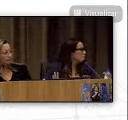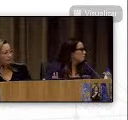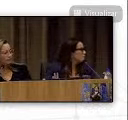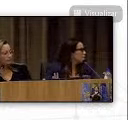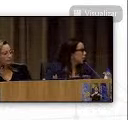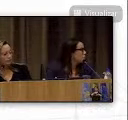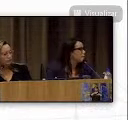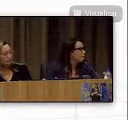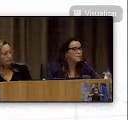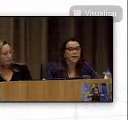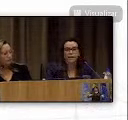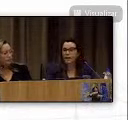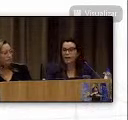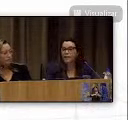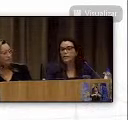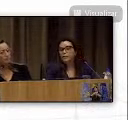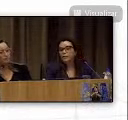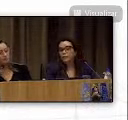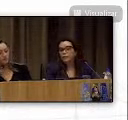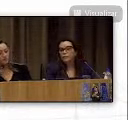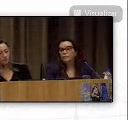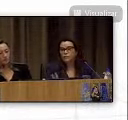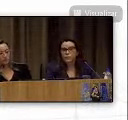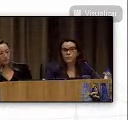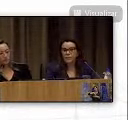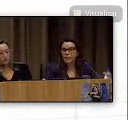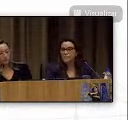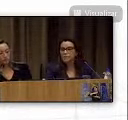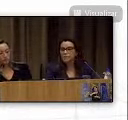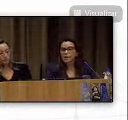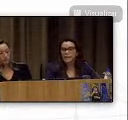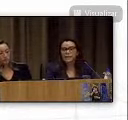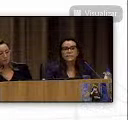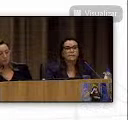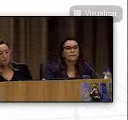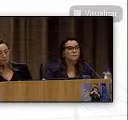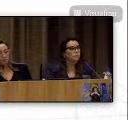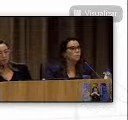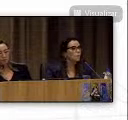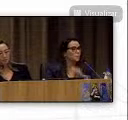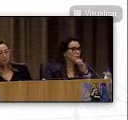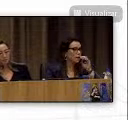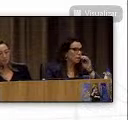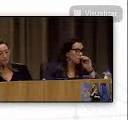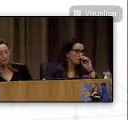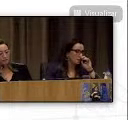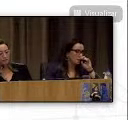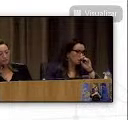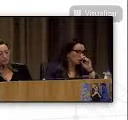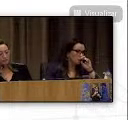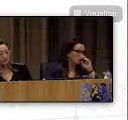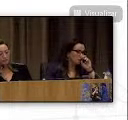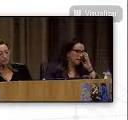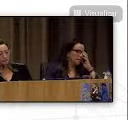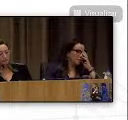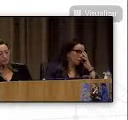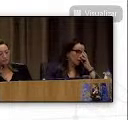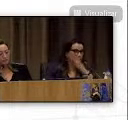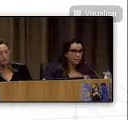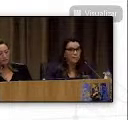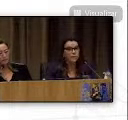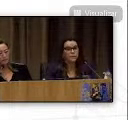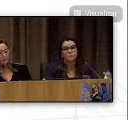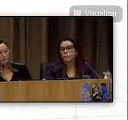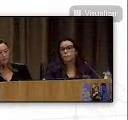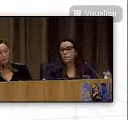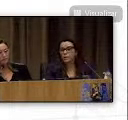This is our geographical distribution in the state of Ceará. We have hospitals in Fortaleza, one